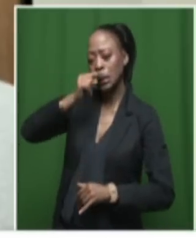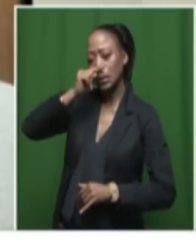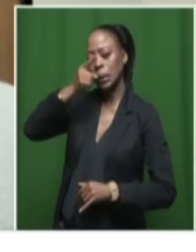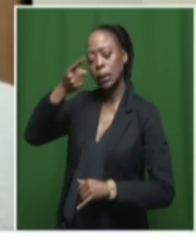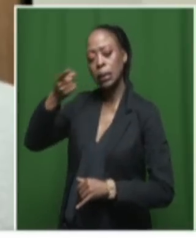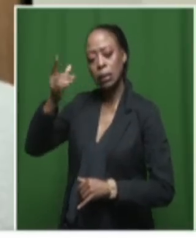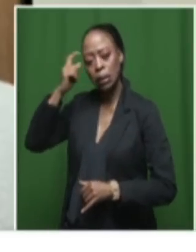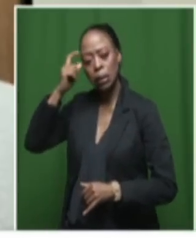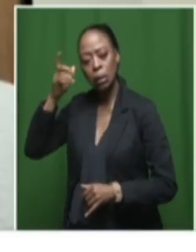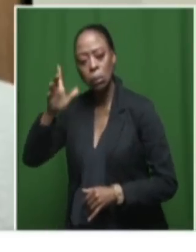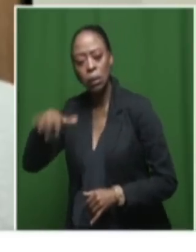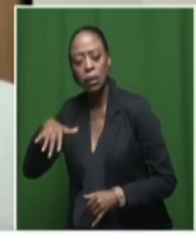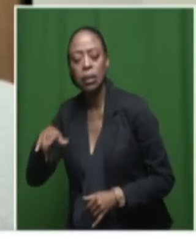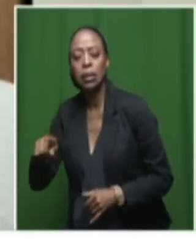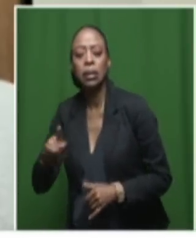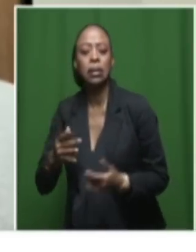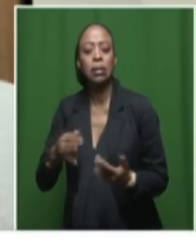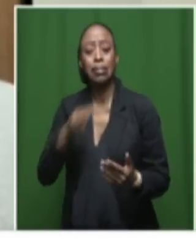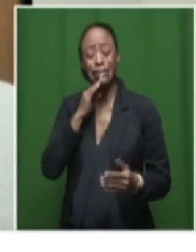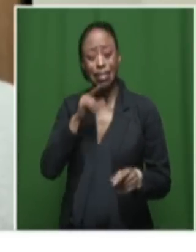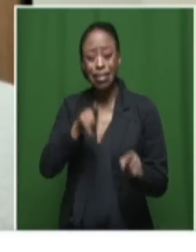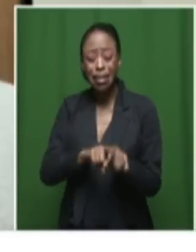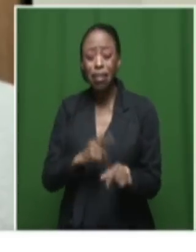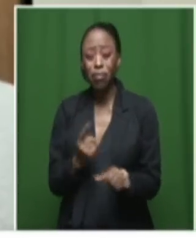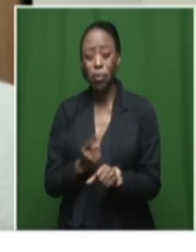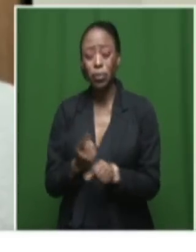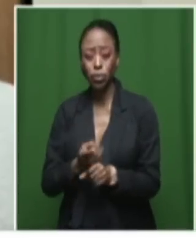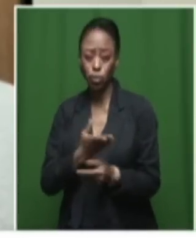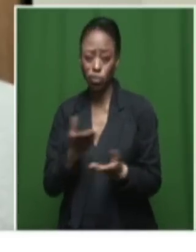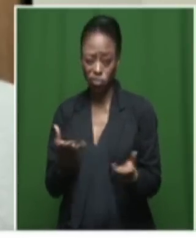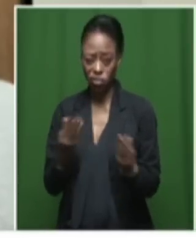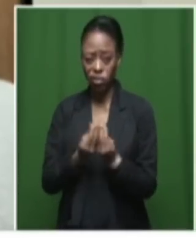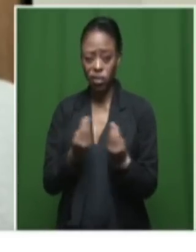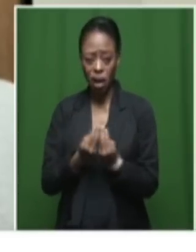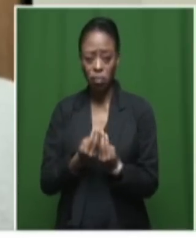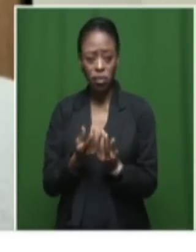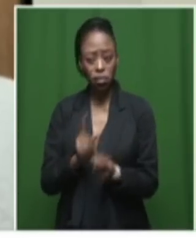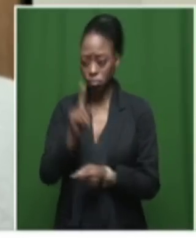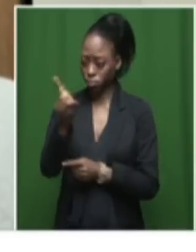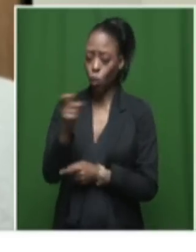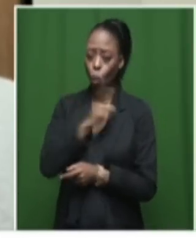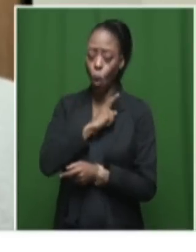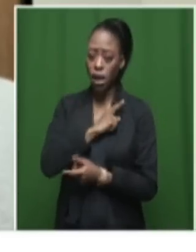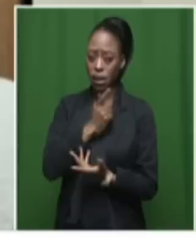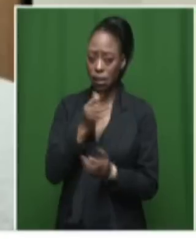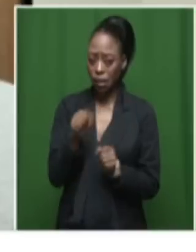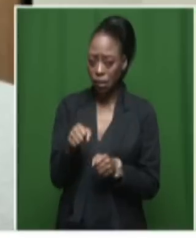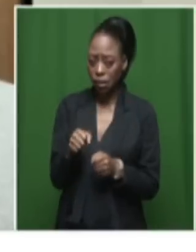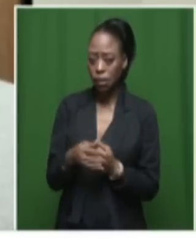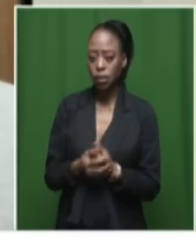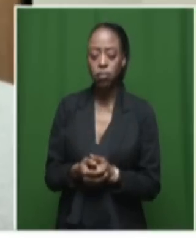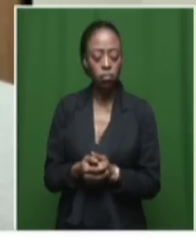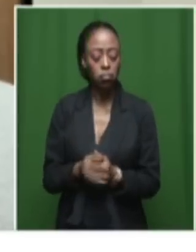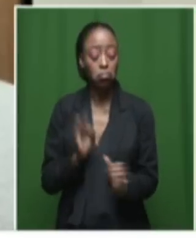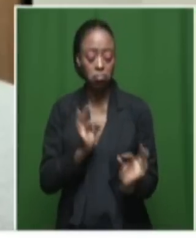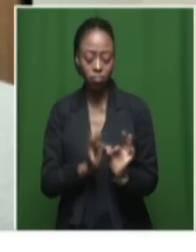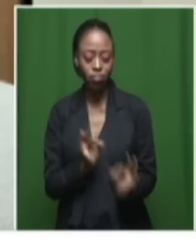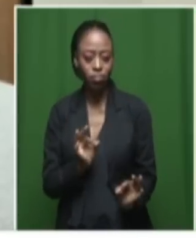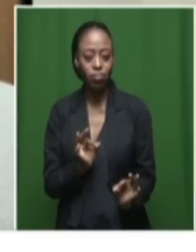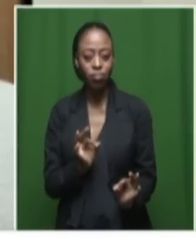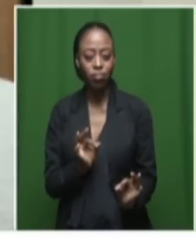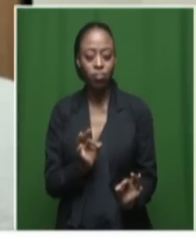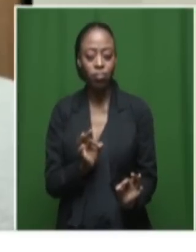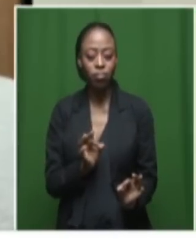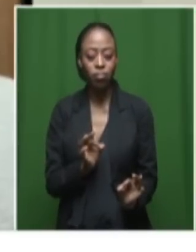accommodations. So this, again, something that we should be questioning. Exactly. And I mean, again, as I